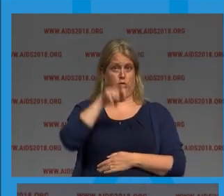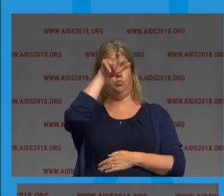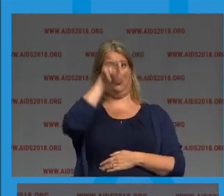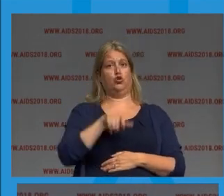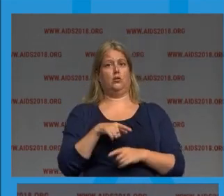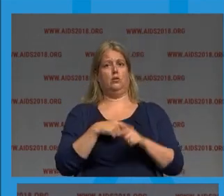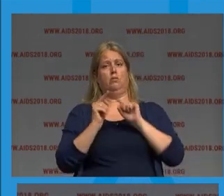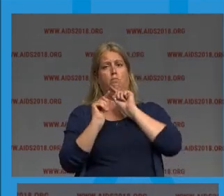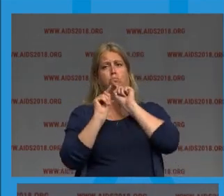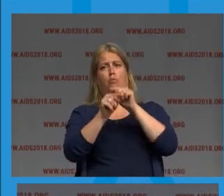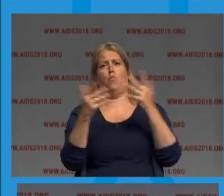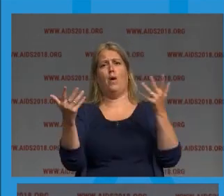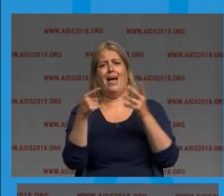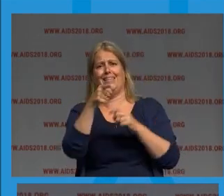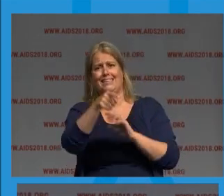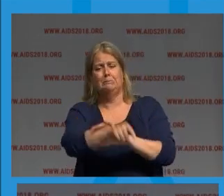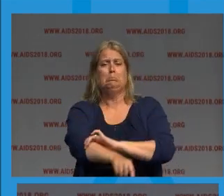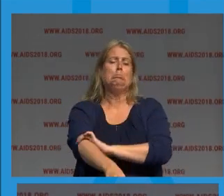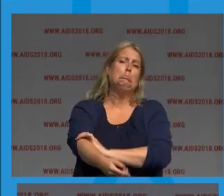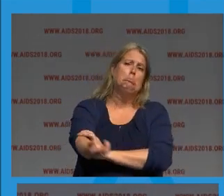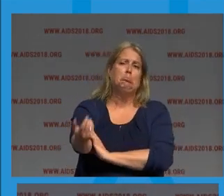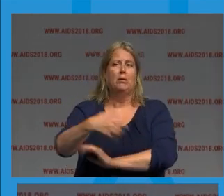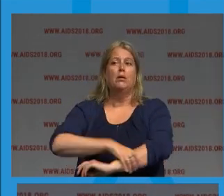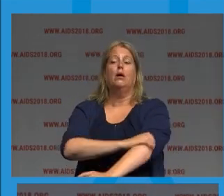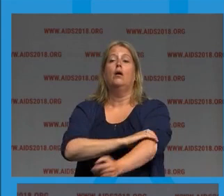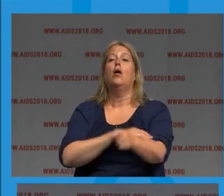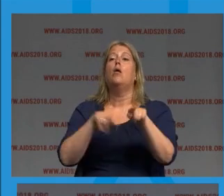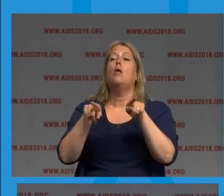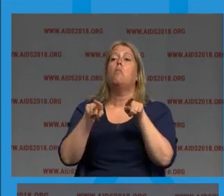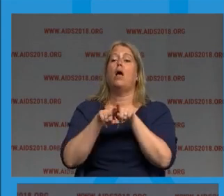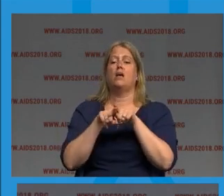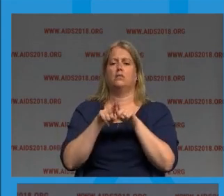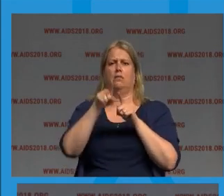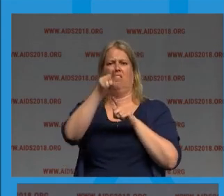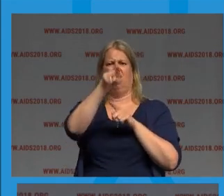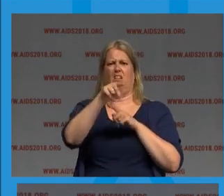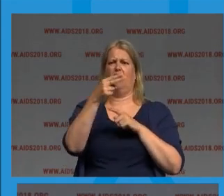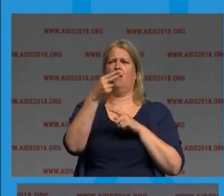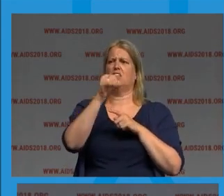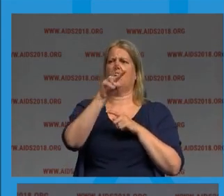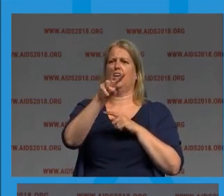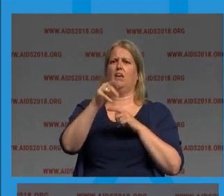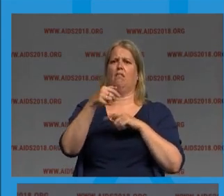being accused of. And also it exposes their HIV status.